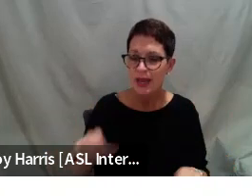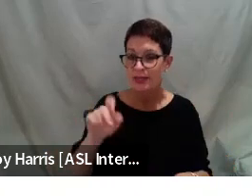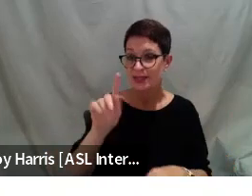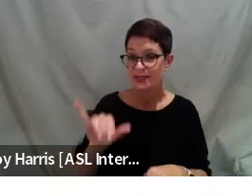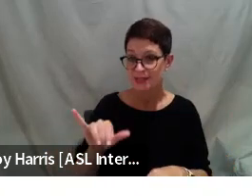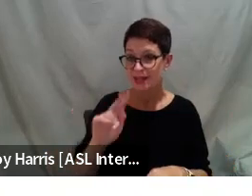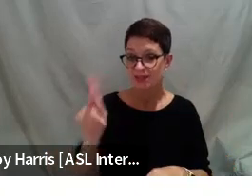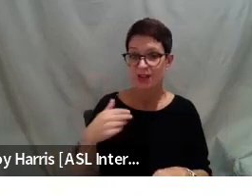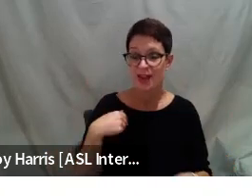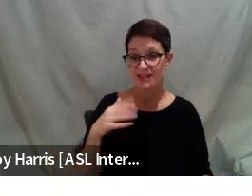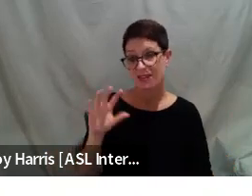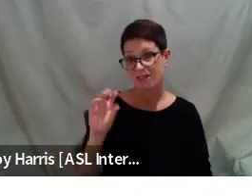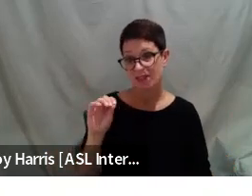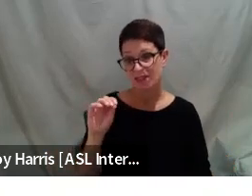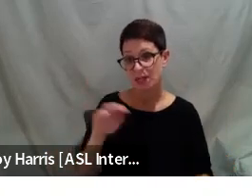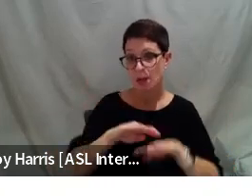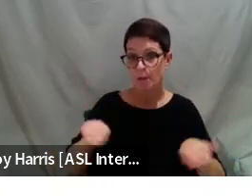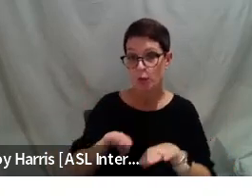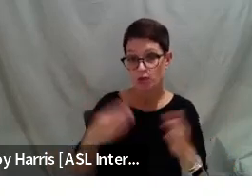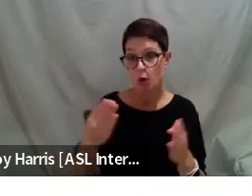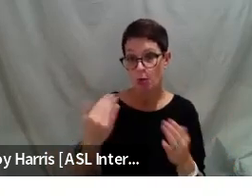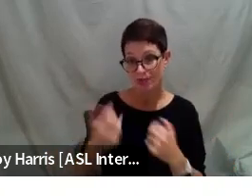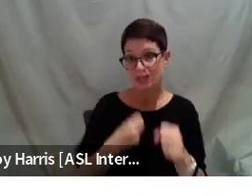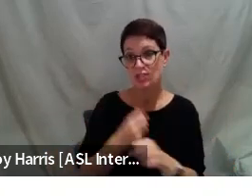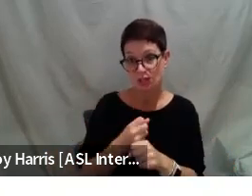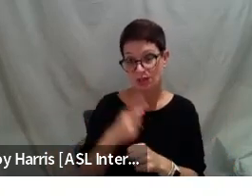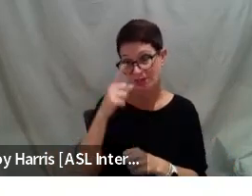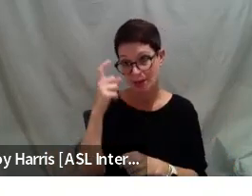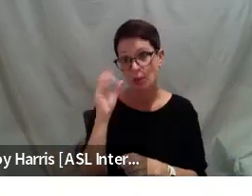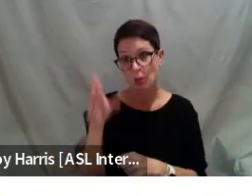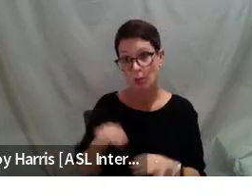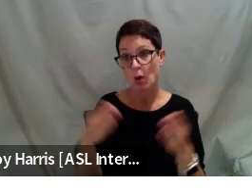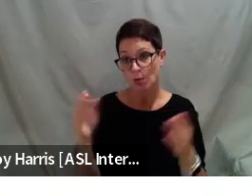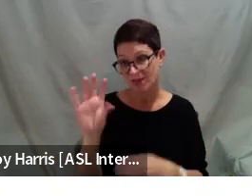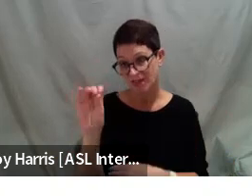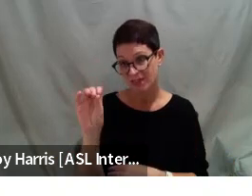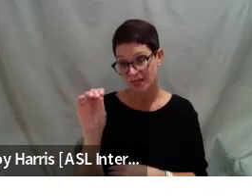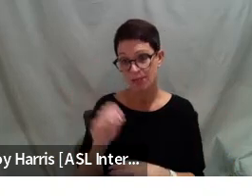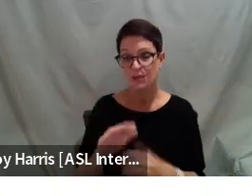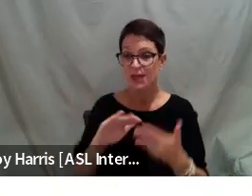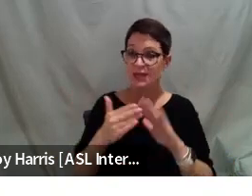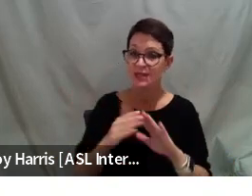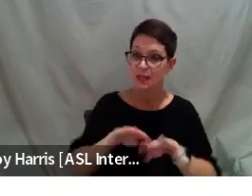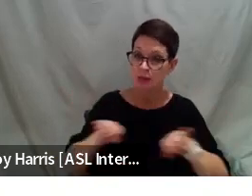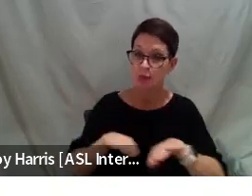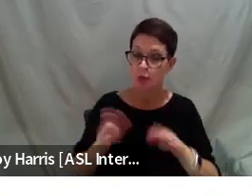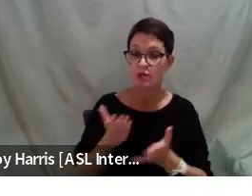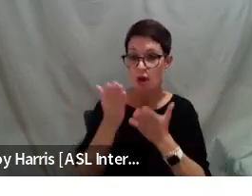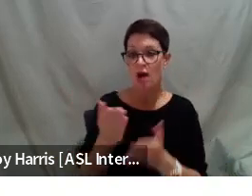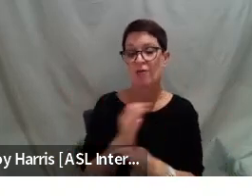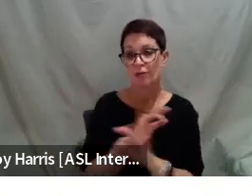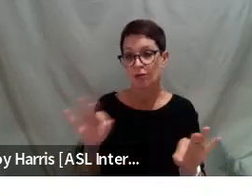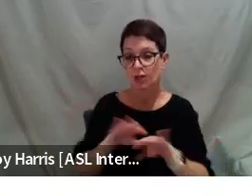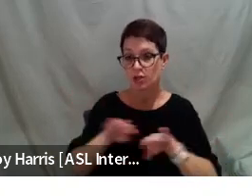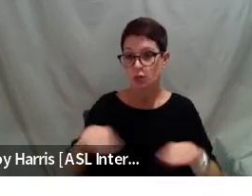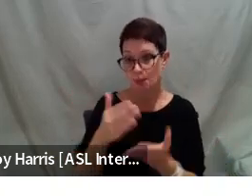has 50 pools that will be opening this summer. City pools also offer free